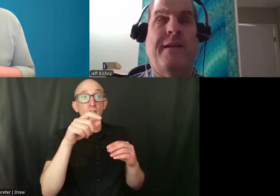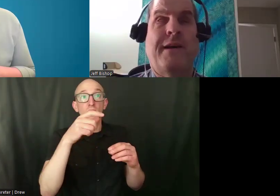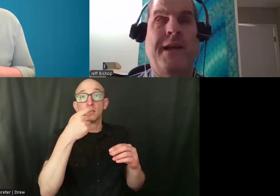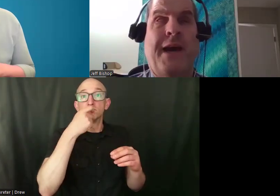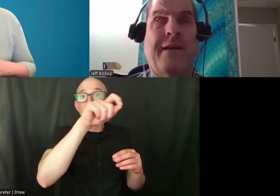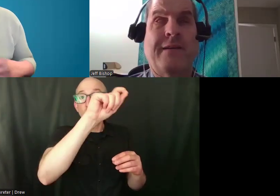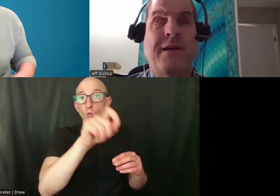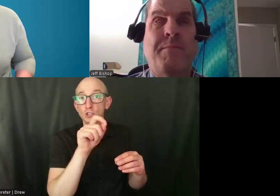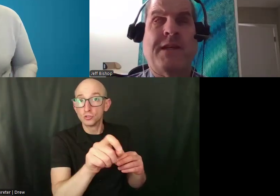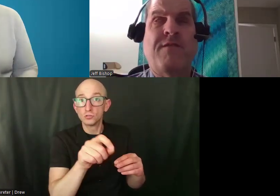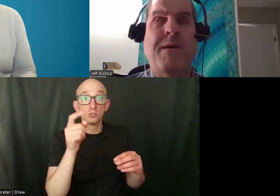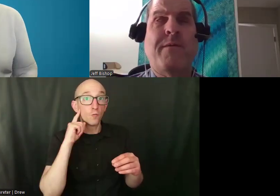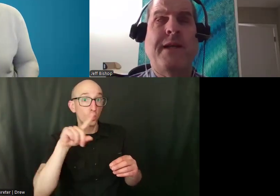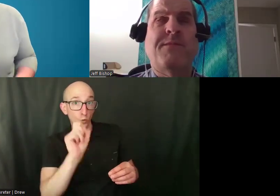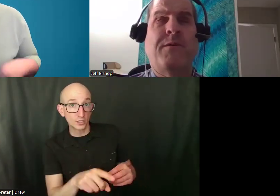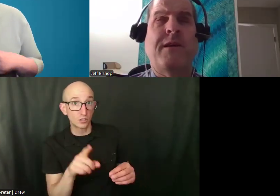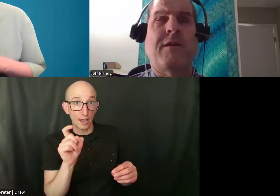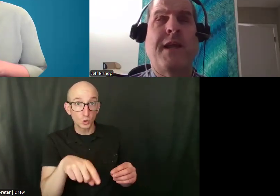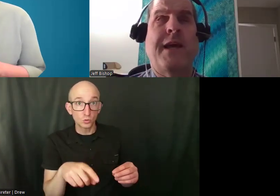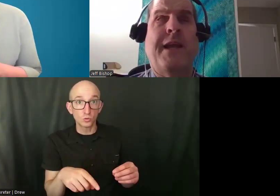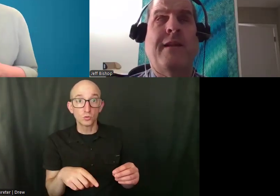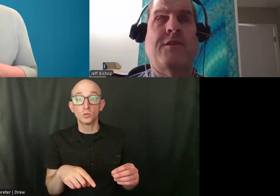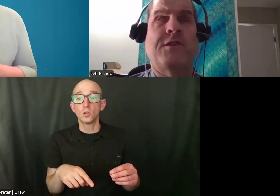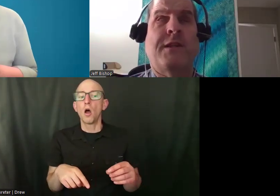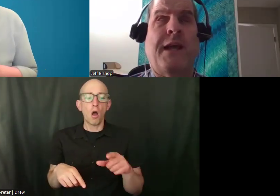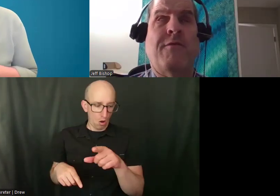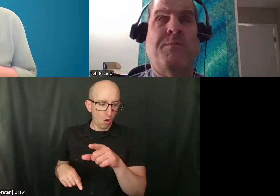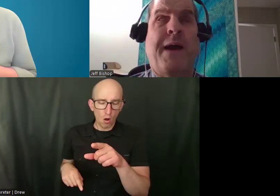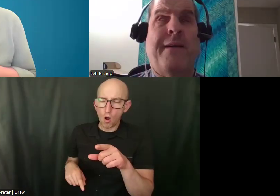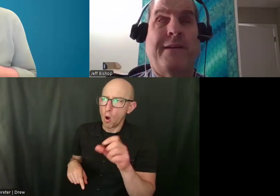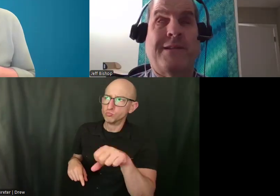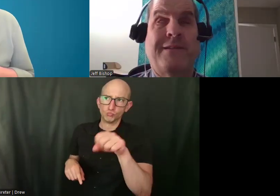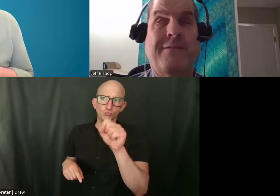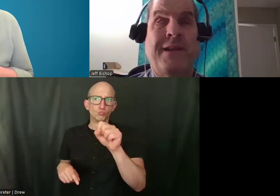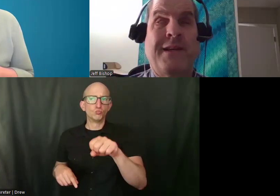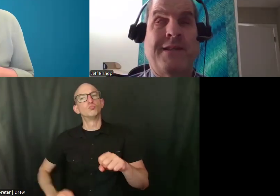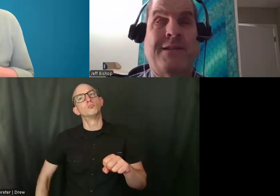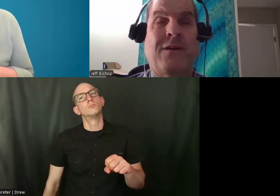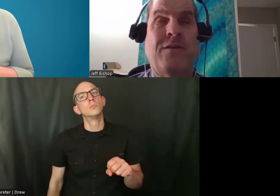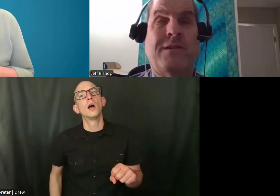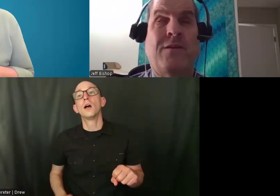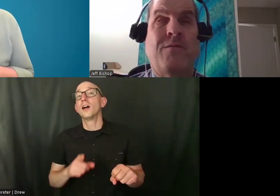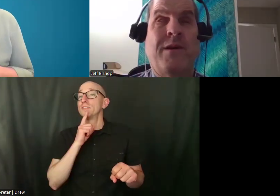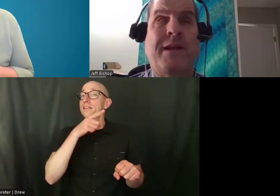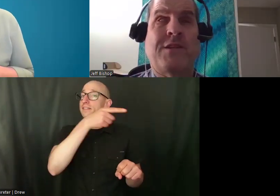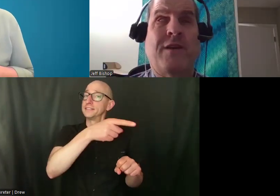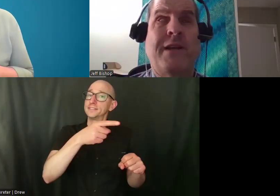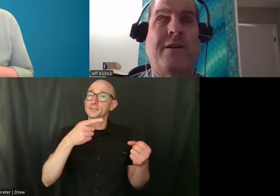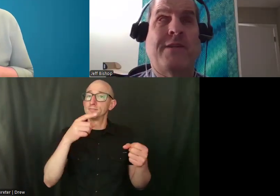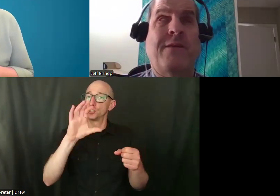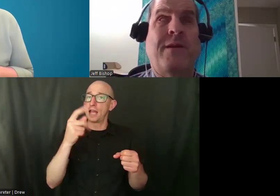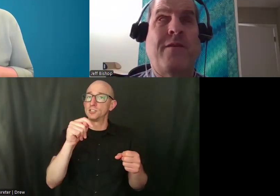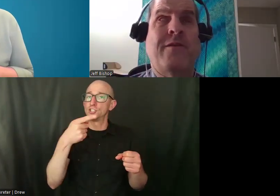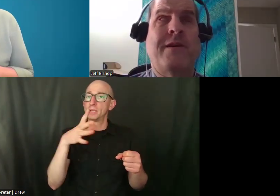should. okay, Yeah. Because remember, it's really looking at English language patterns. okay. So really it's trying